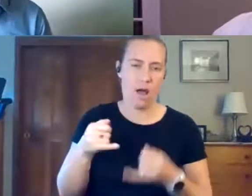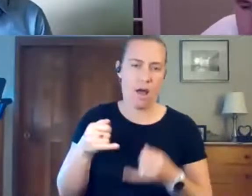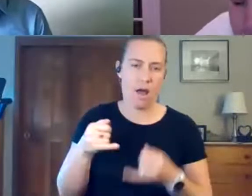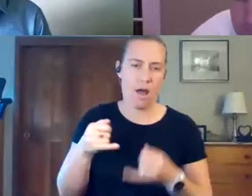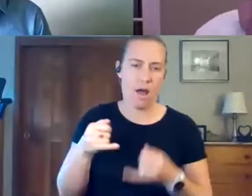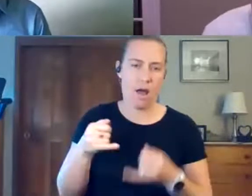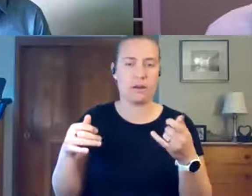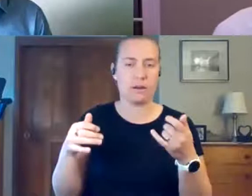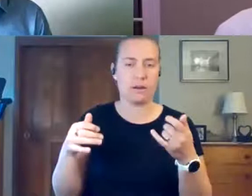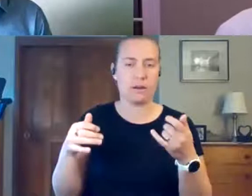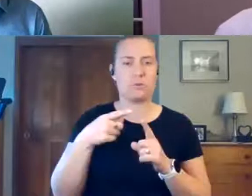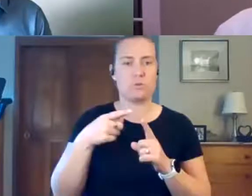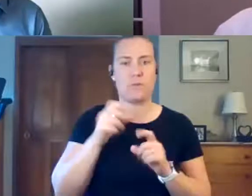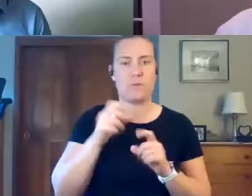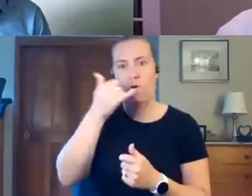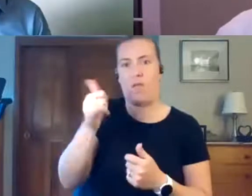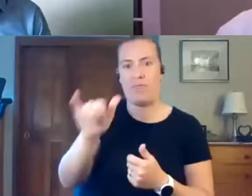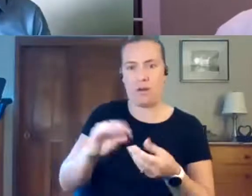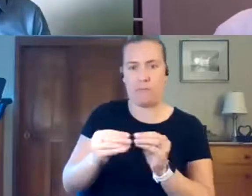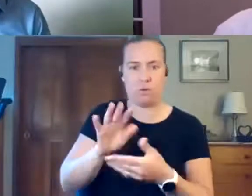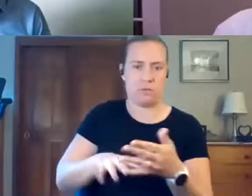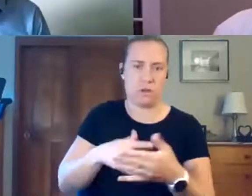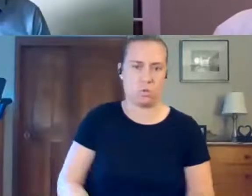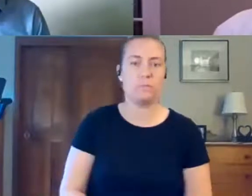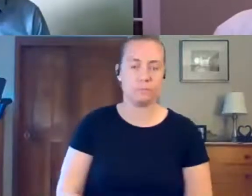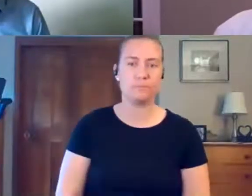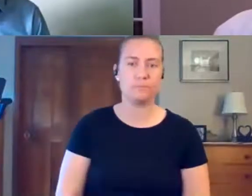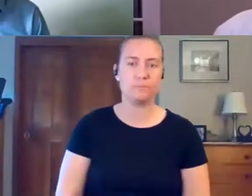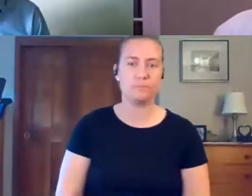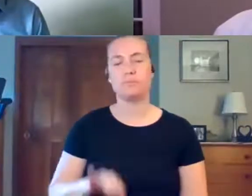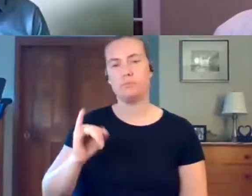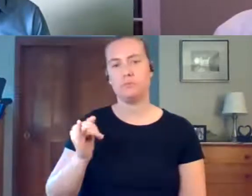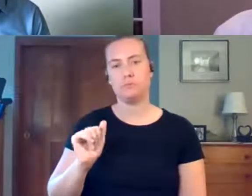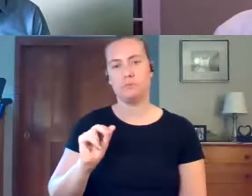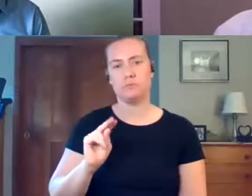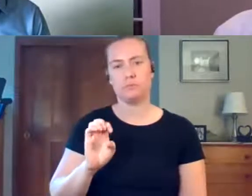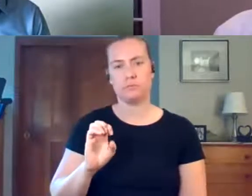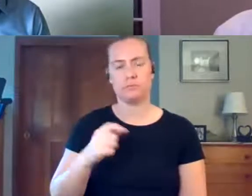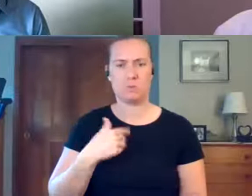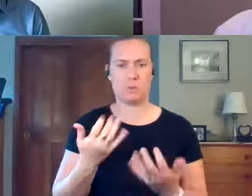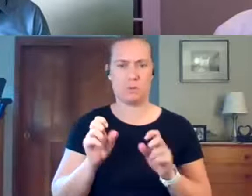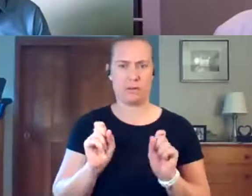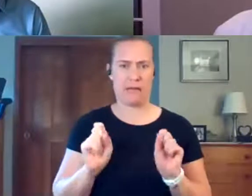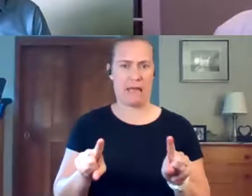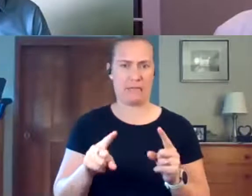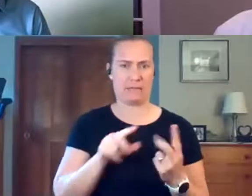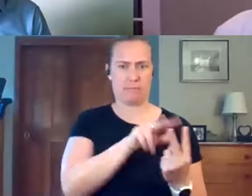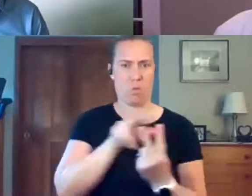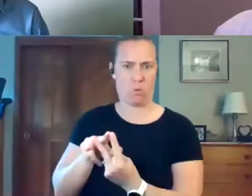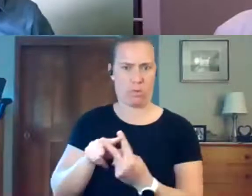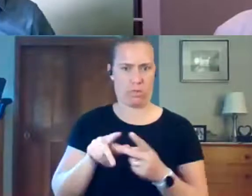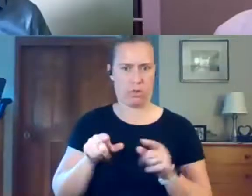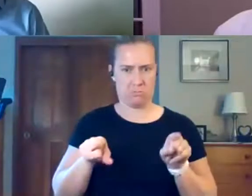GHC. Great. I'd like to ask both pairs of panelists